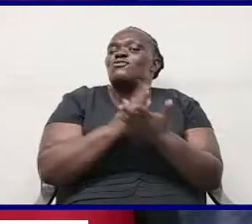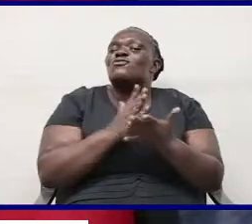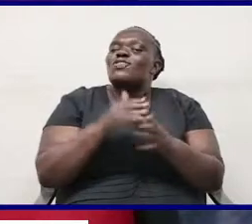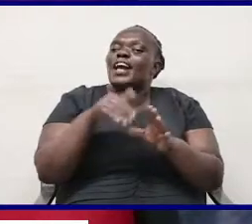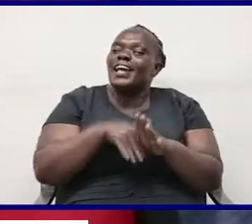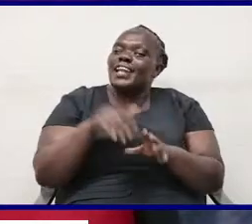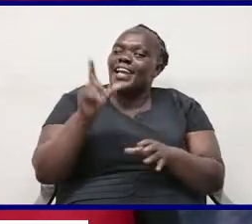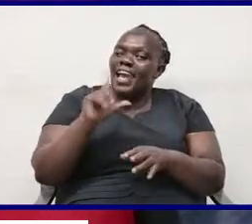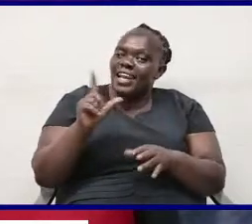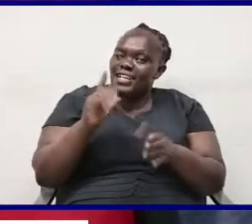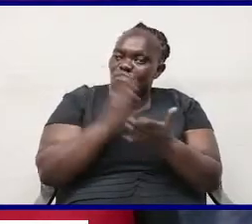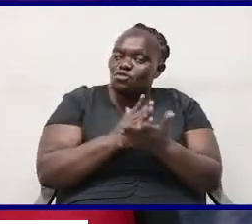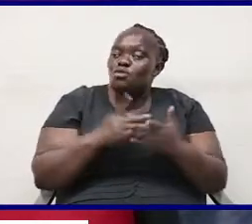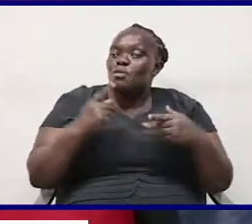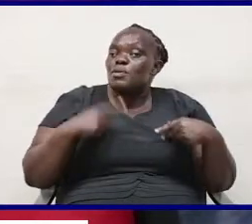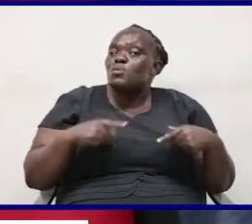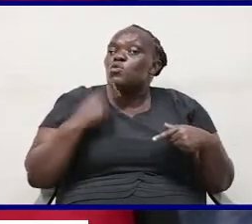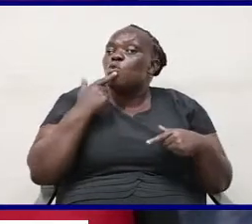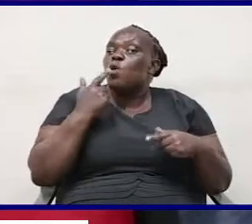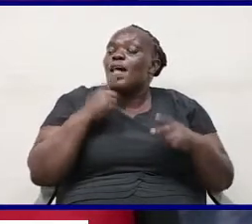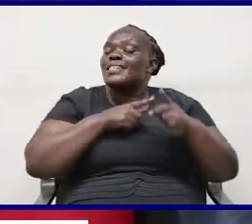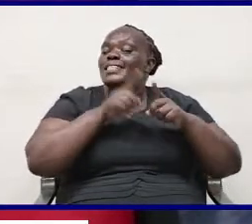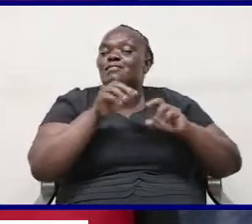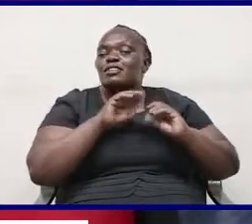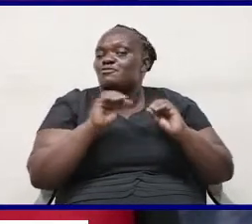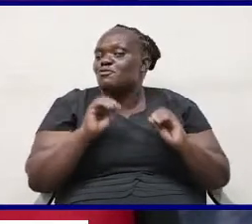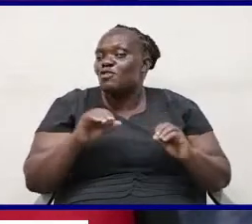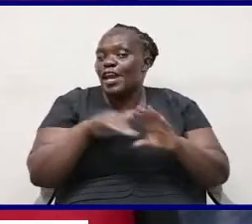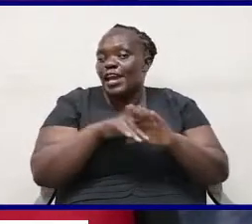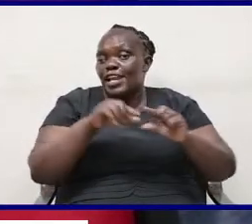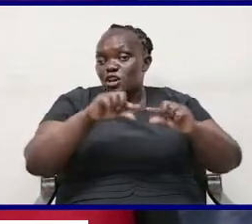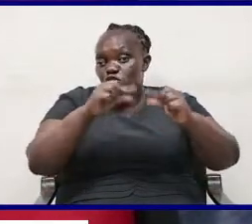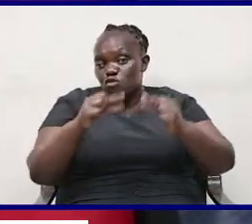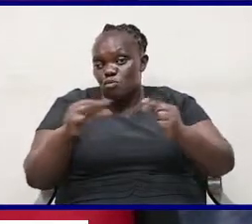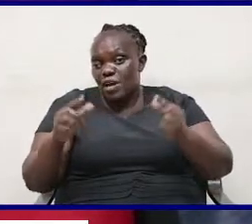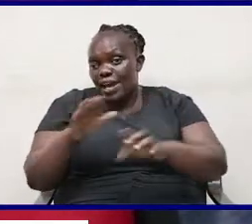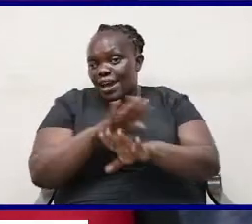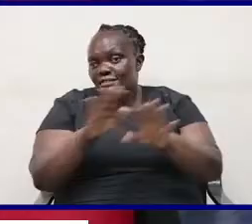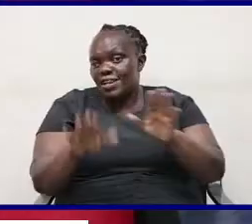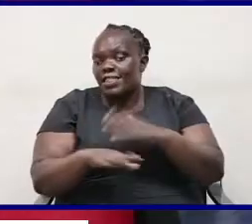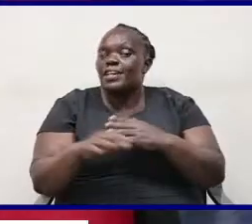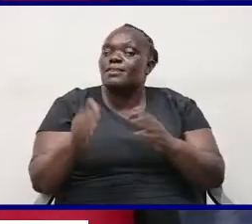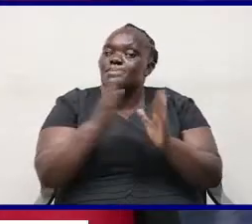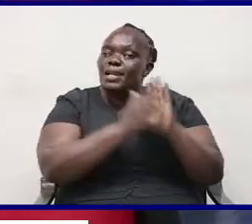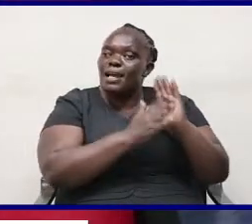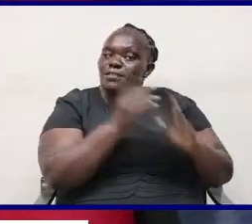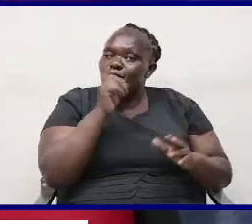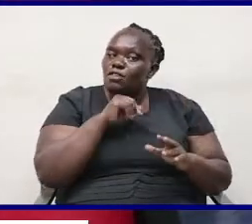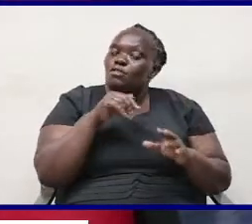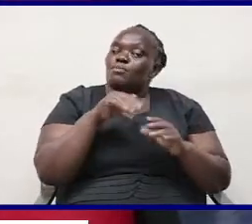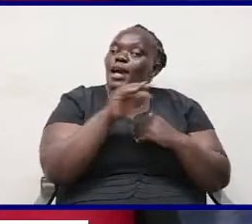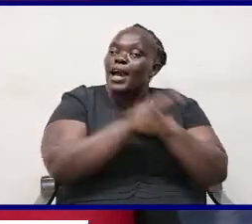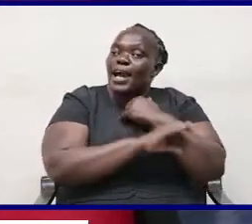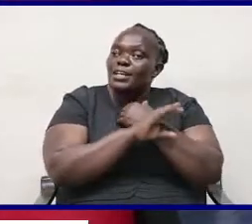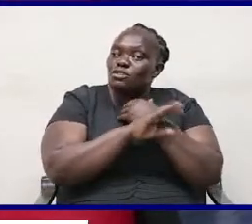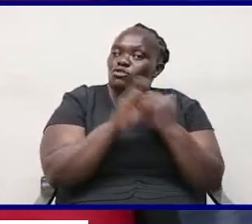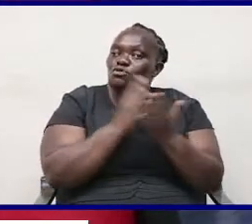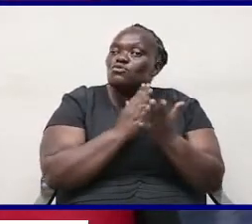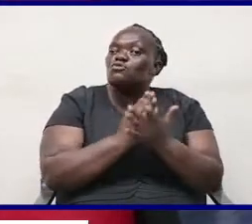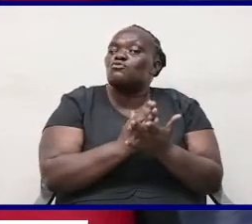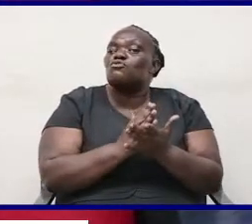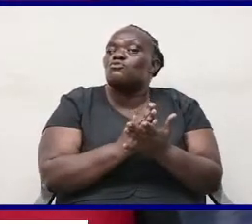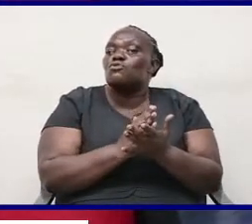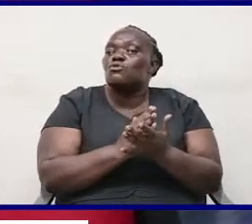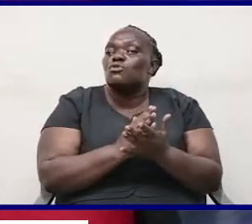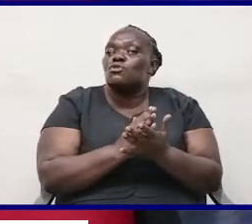Oh, wow. Now, they are not people who are traveling in groups that everything has been organized from their country. They're not backpackers. Yeah,